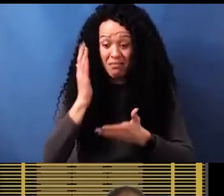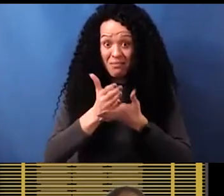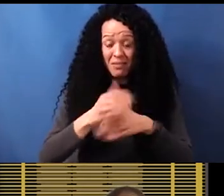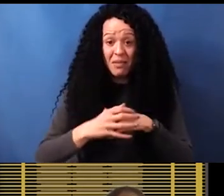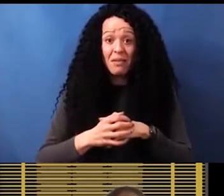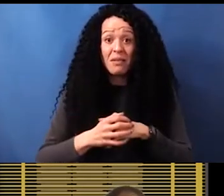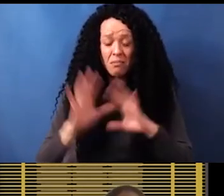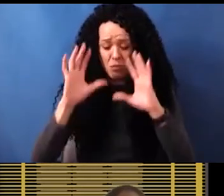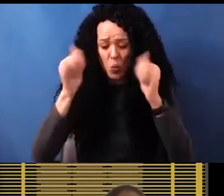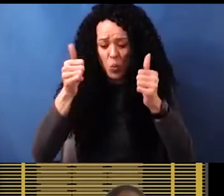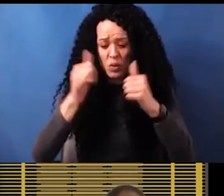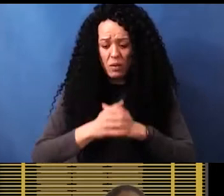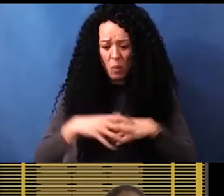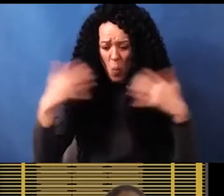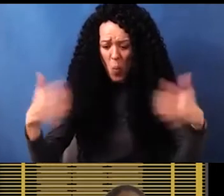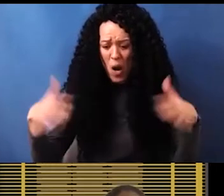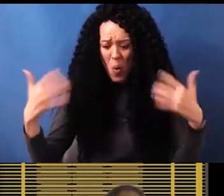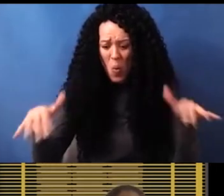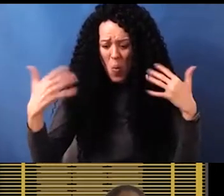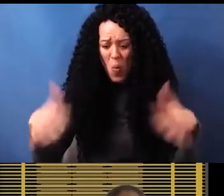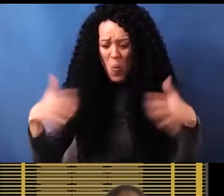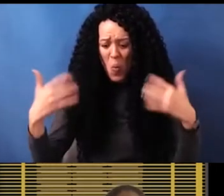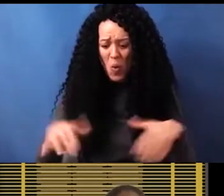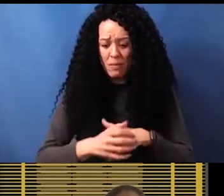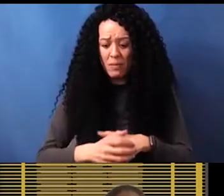Good heavens!